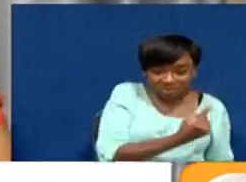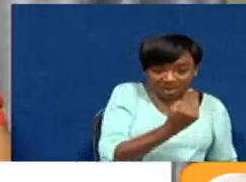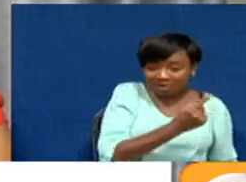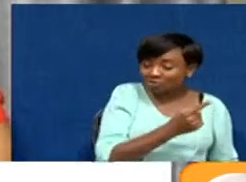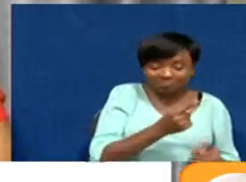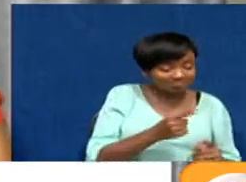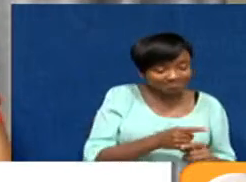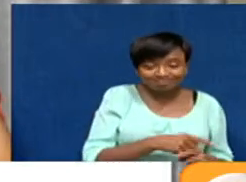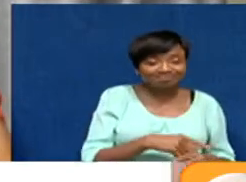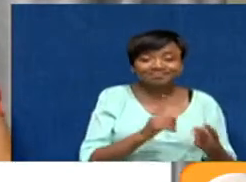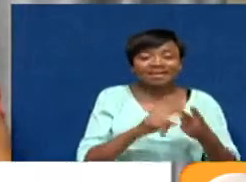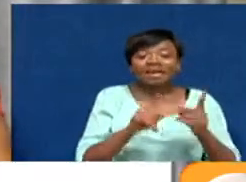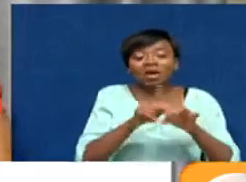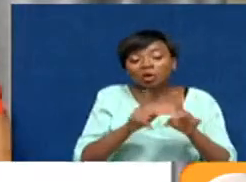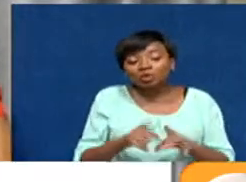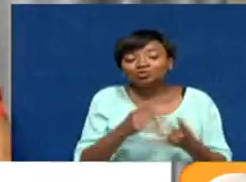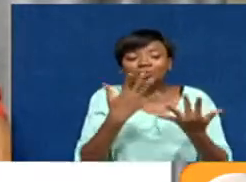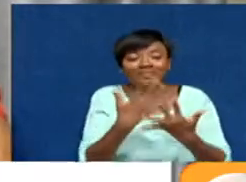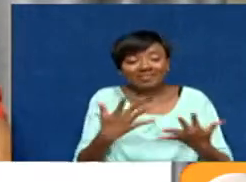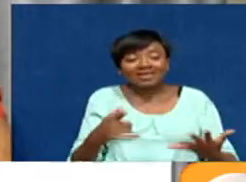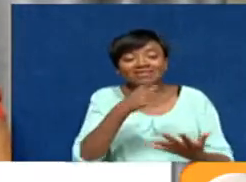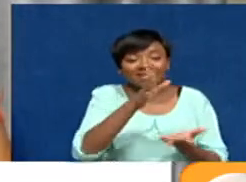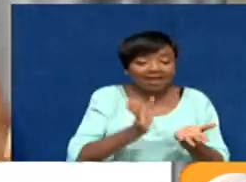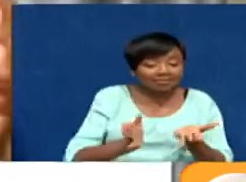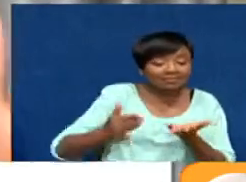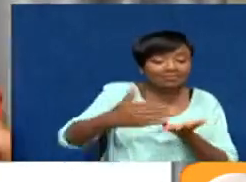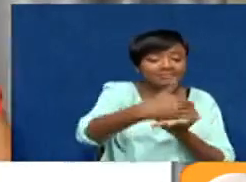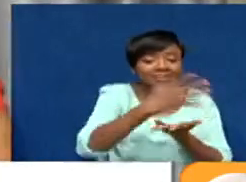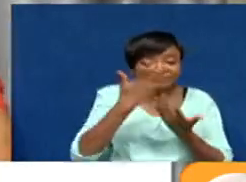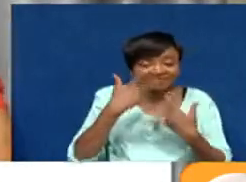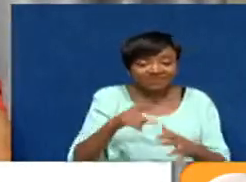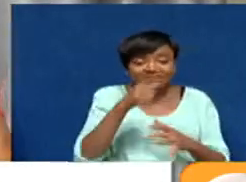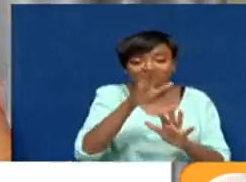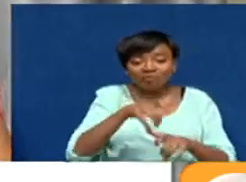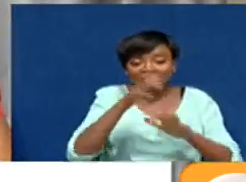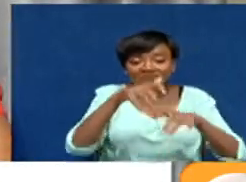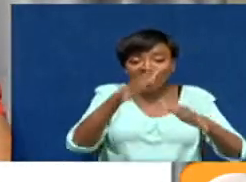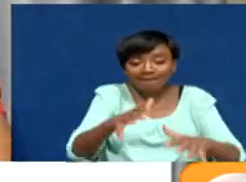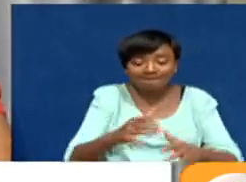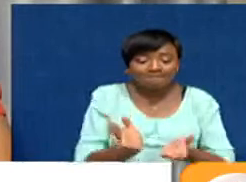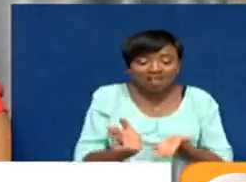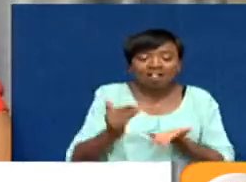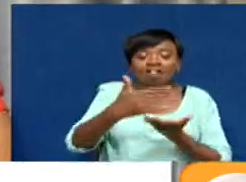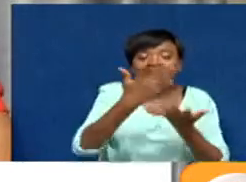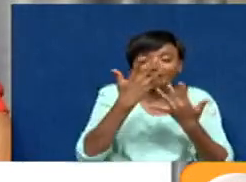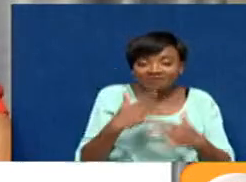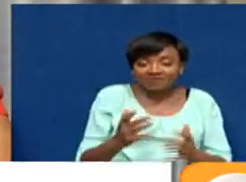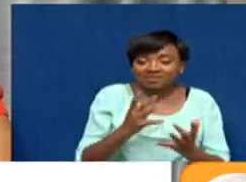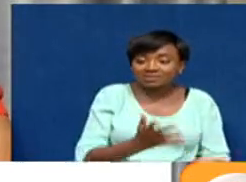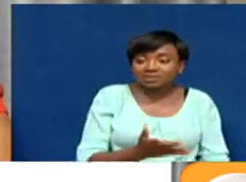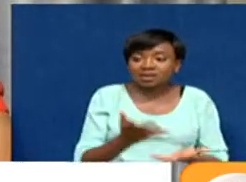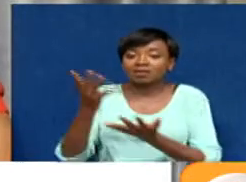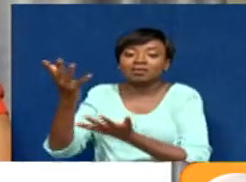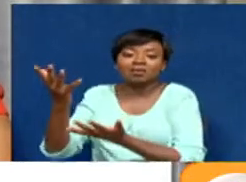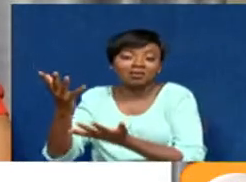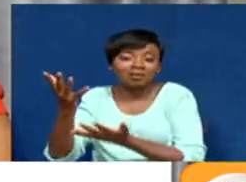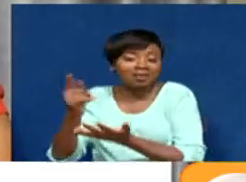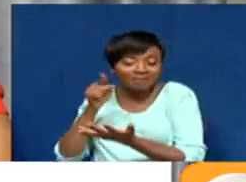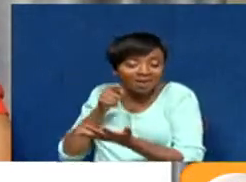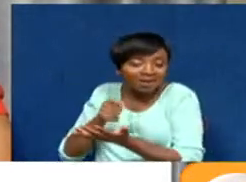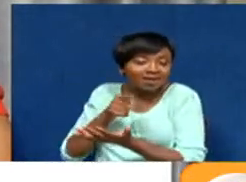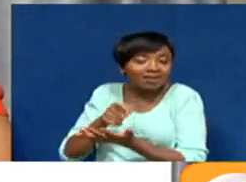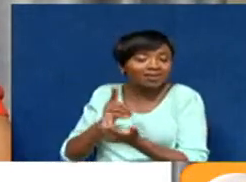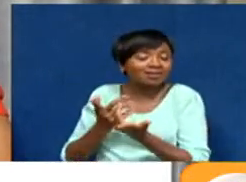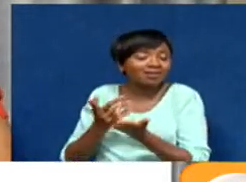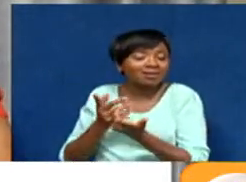have been transported. And if it came from the farms, we know very well that the cost of, you know, plowing and